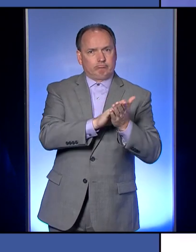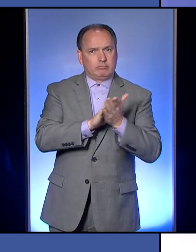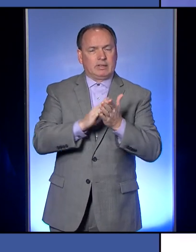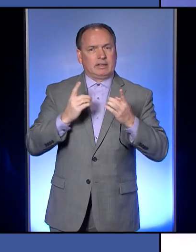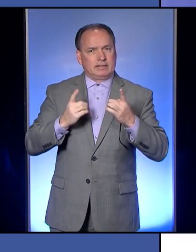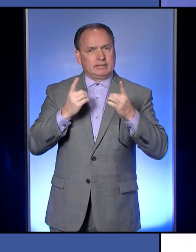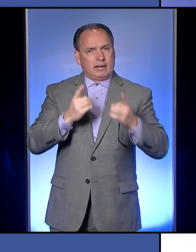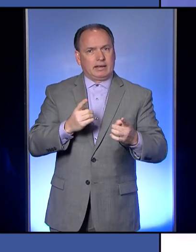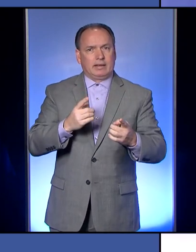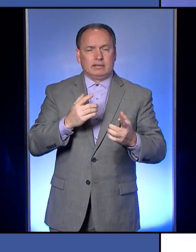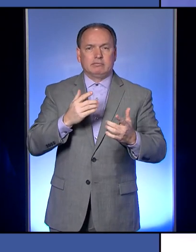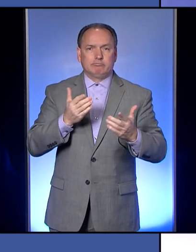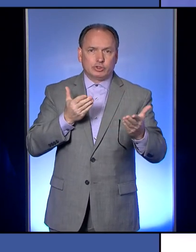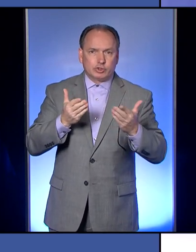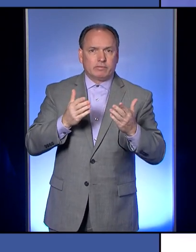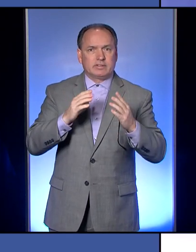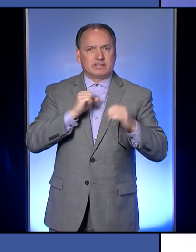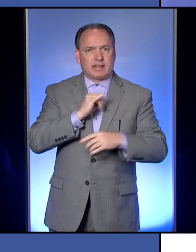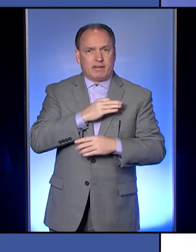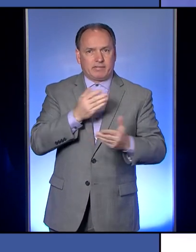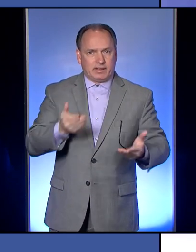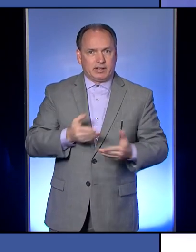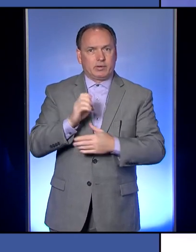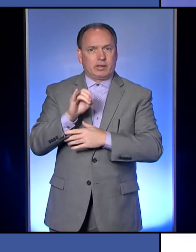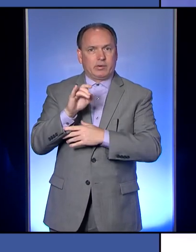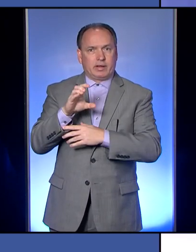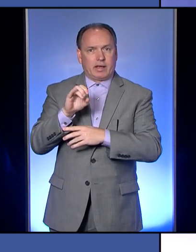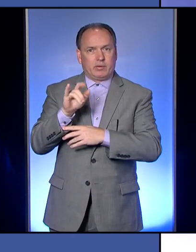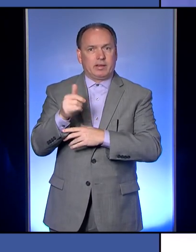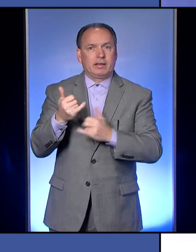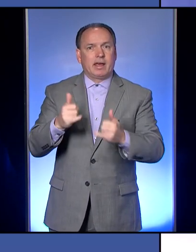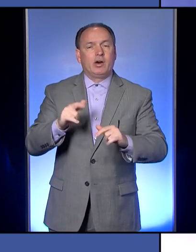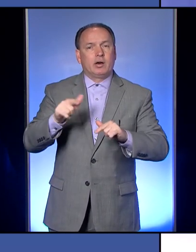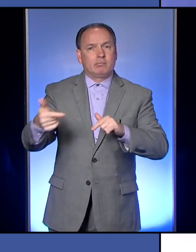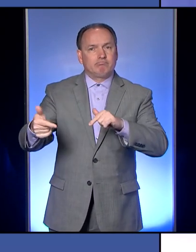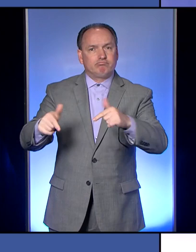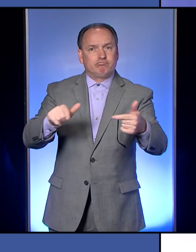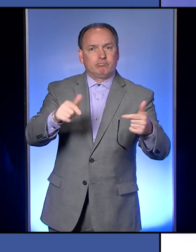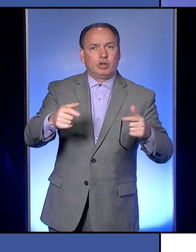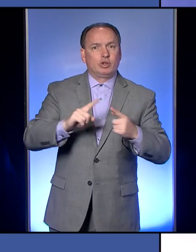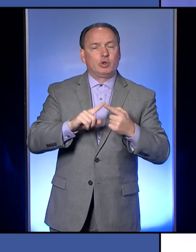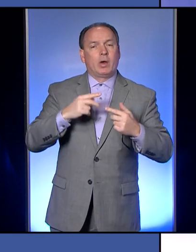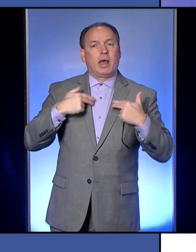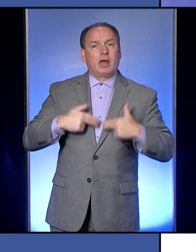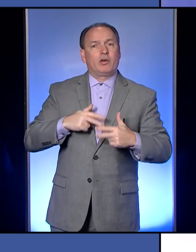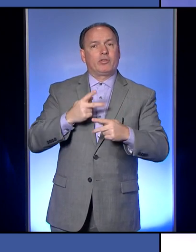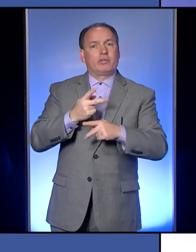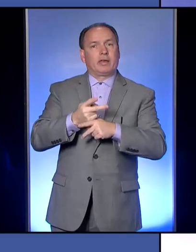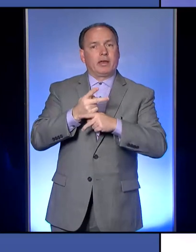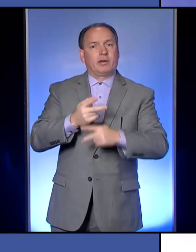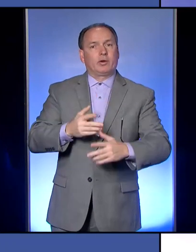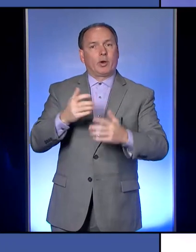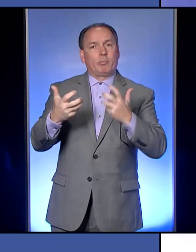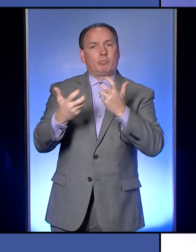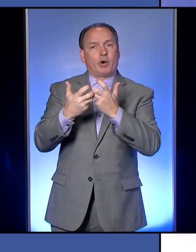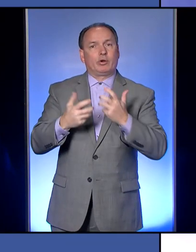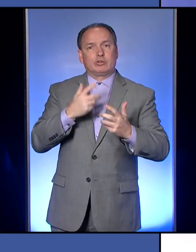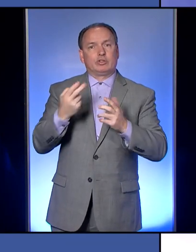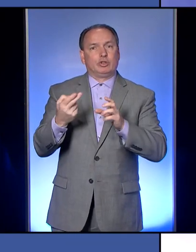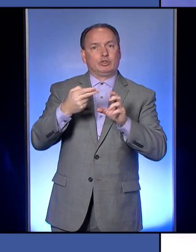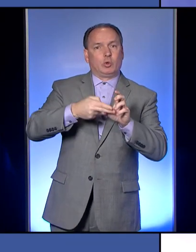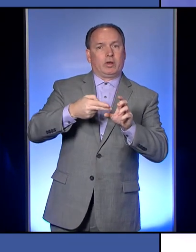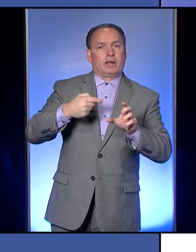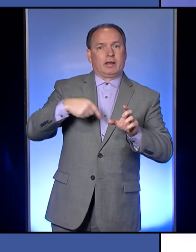in Erie County. And now I'd like to turn it over to our healthcare partners who are joining me here today. They are joining